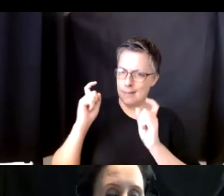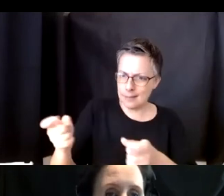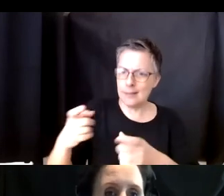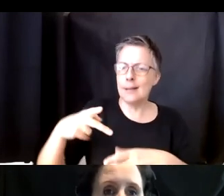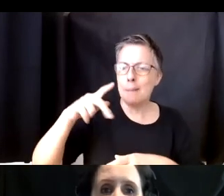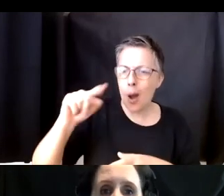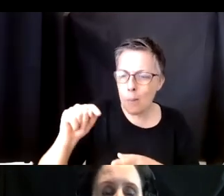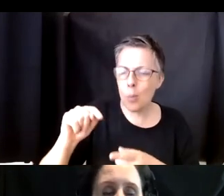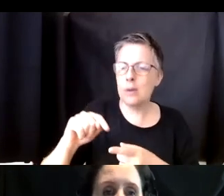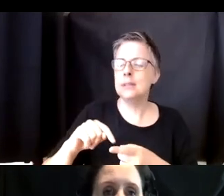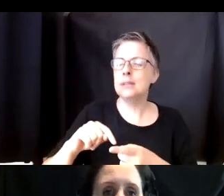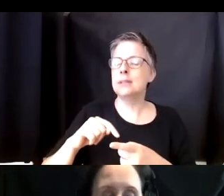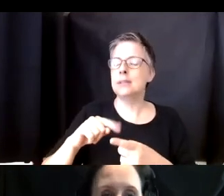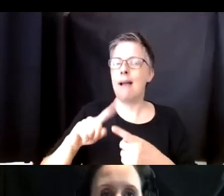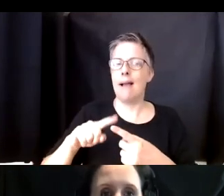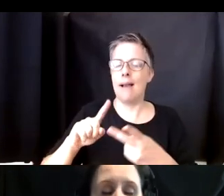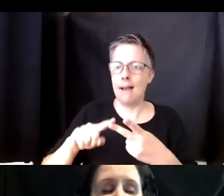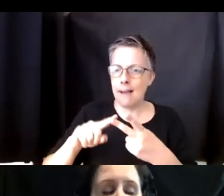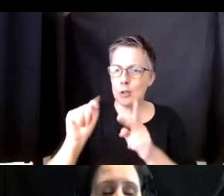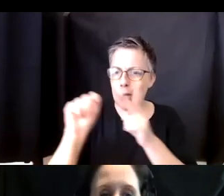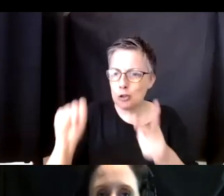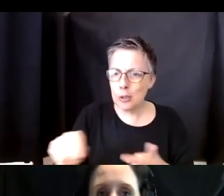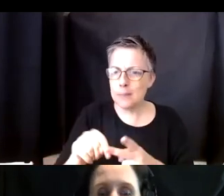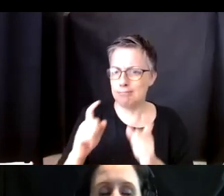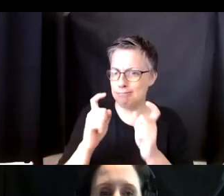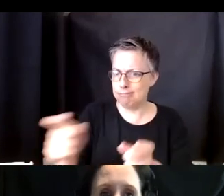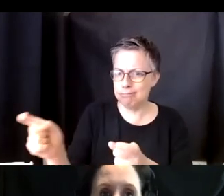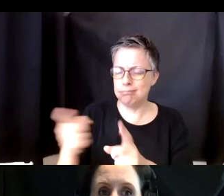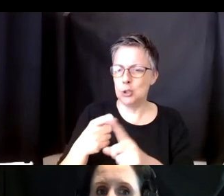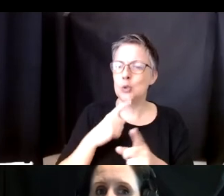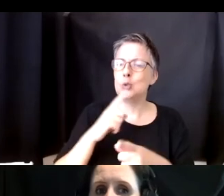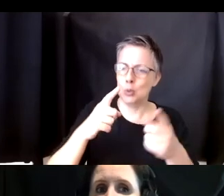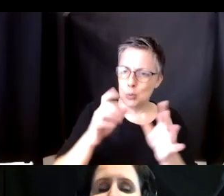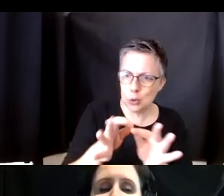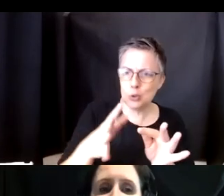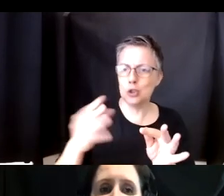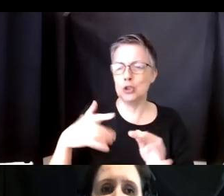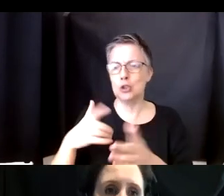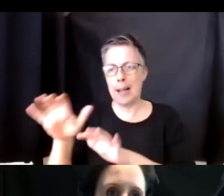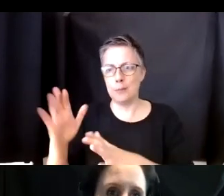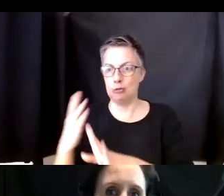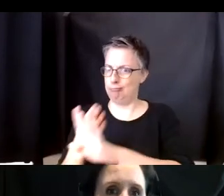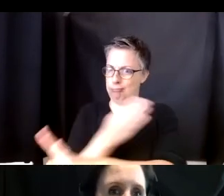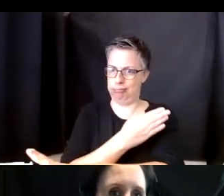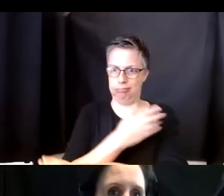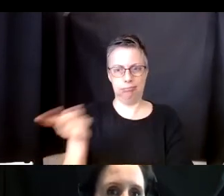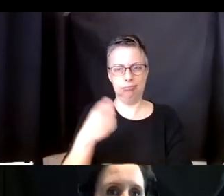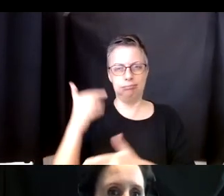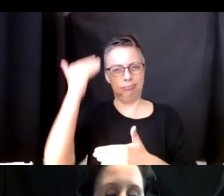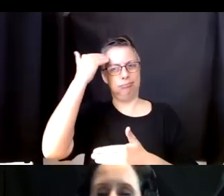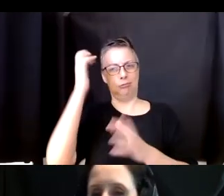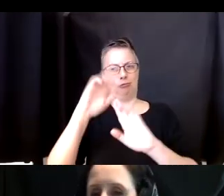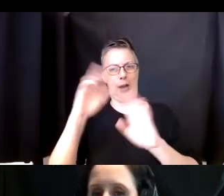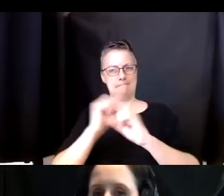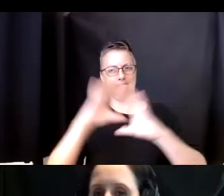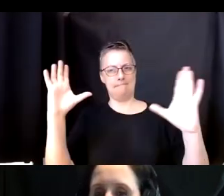PowerPoint slides and I shared my transcript to the captioner and sign language interpreter so they would know some of the things that I was going to